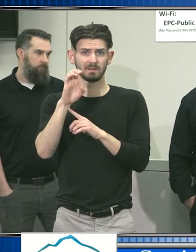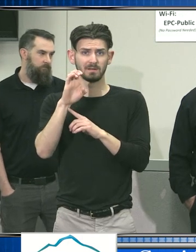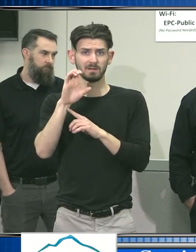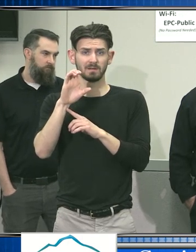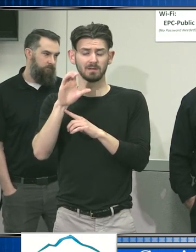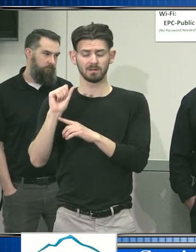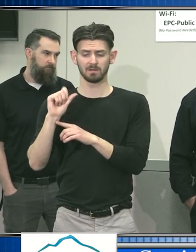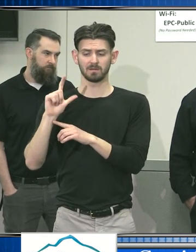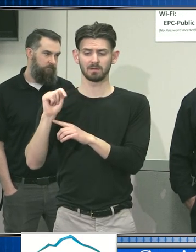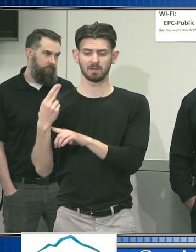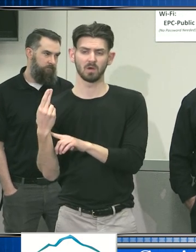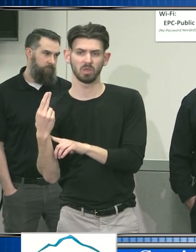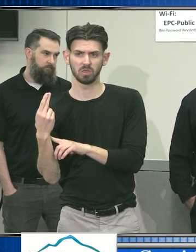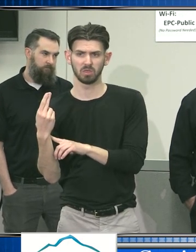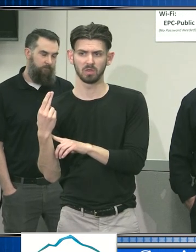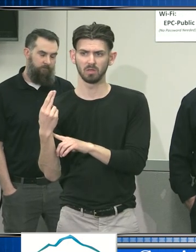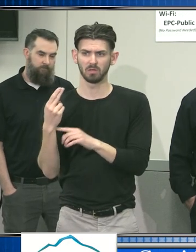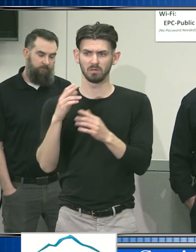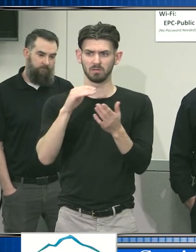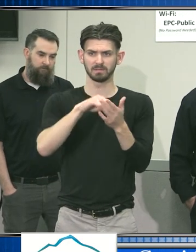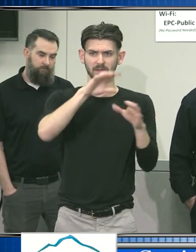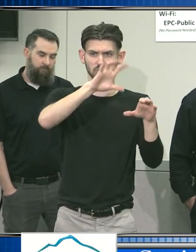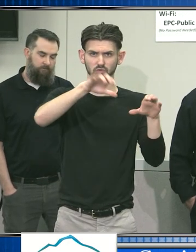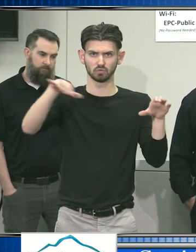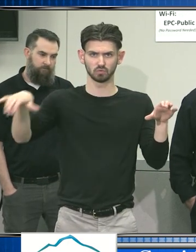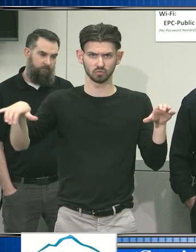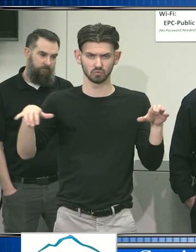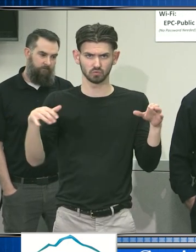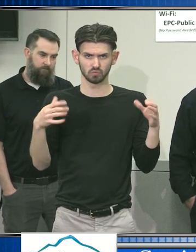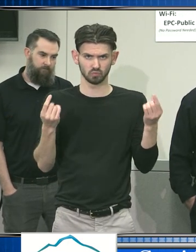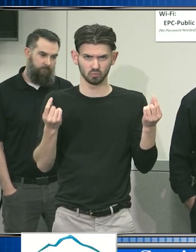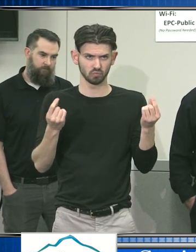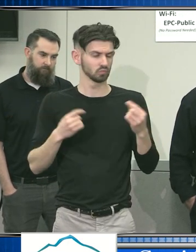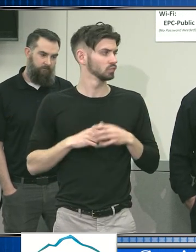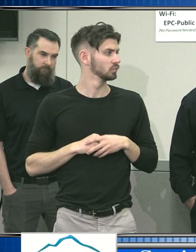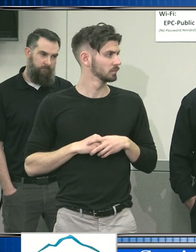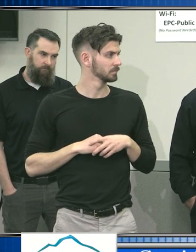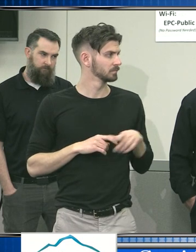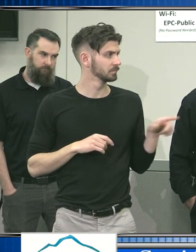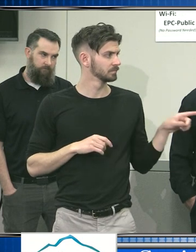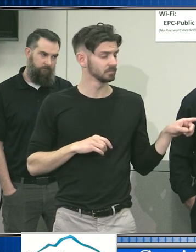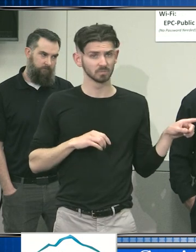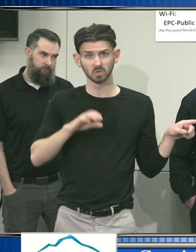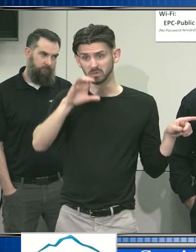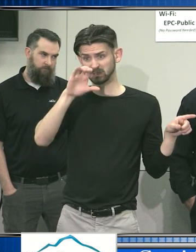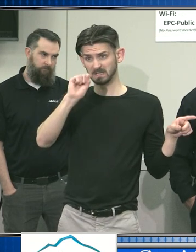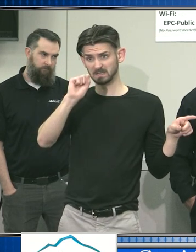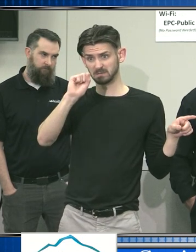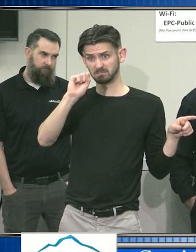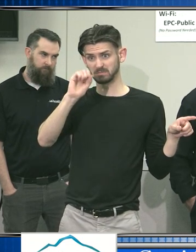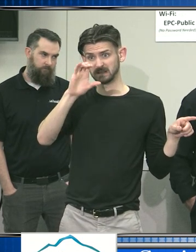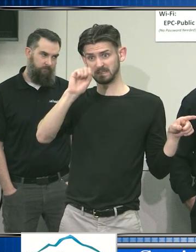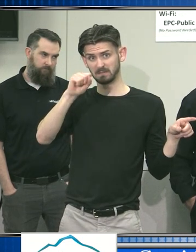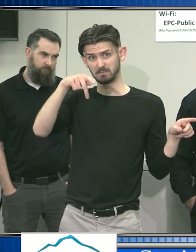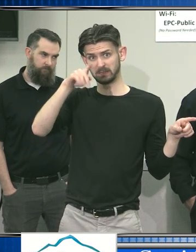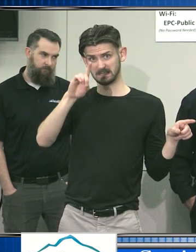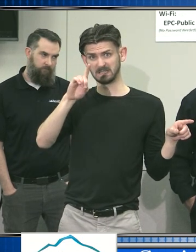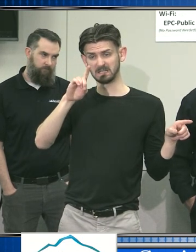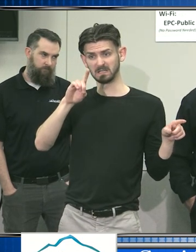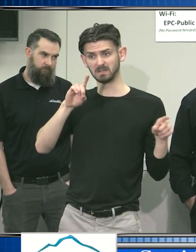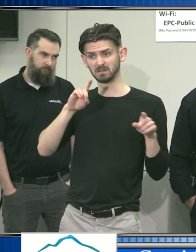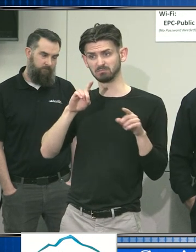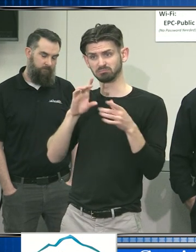I think different questions, frankly. Obviously, CSPD, I can speak to that a little bit. There's